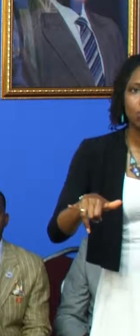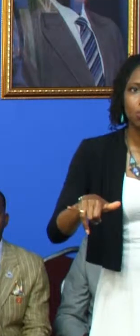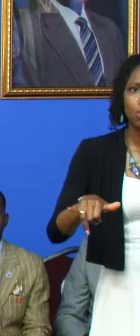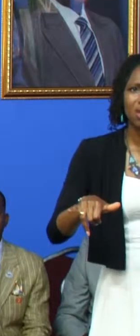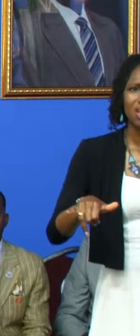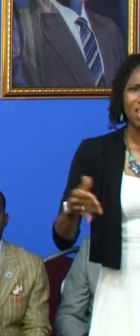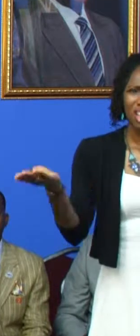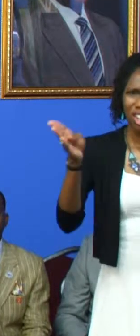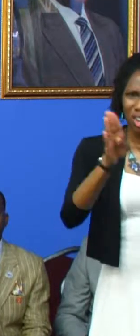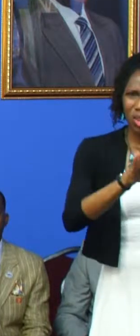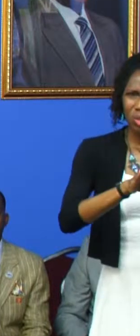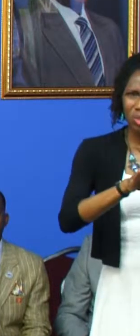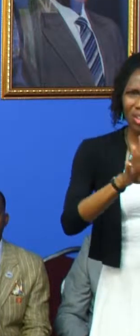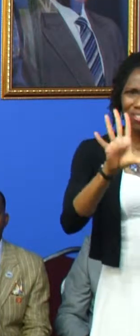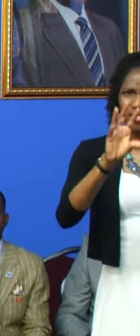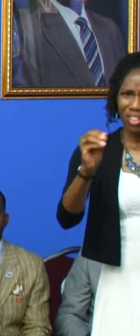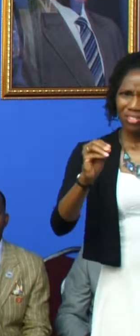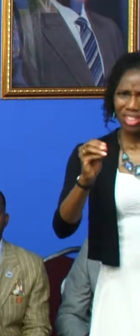Close 50 schools.